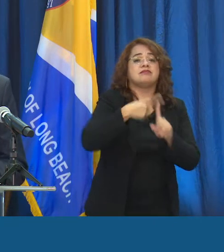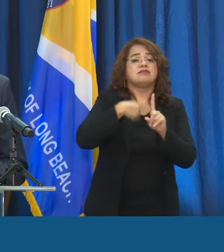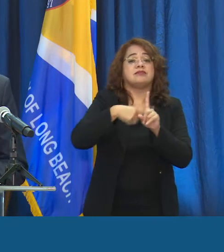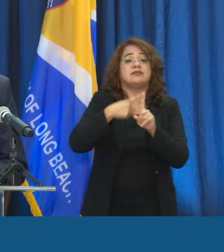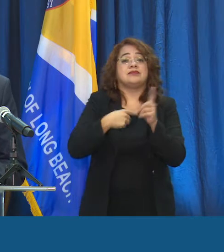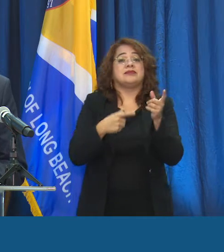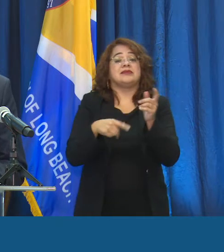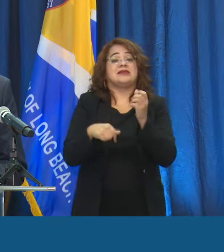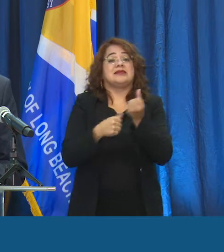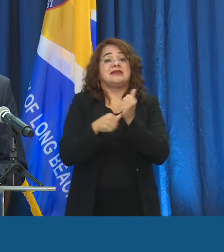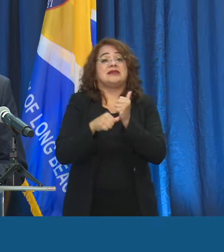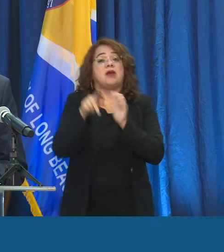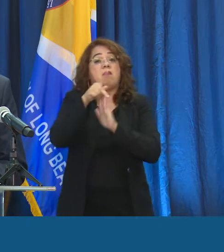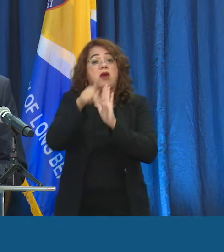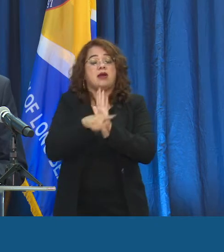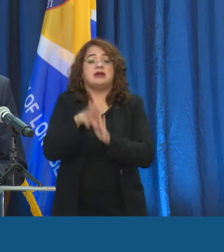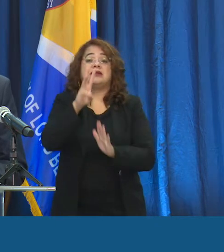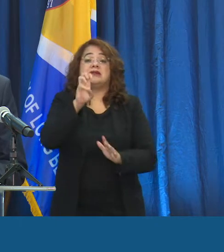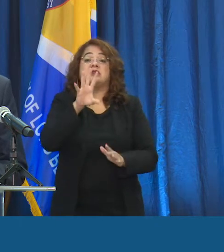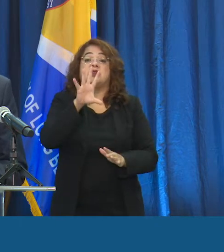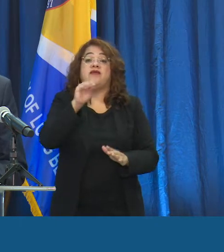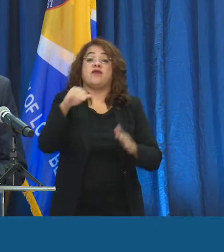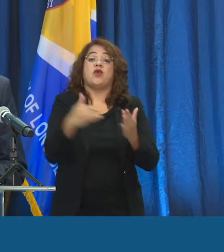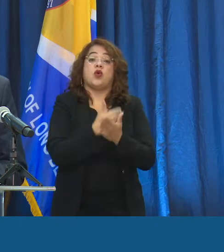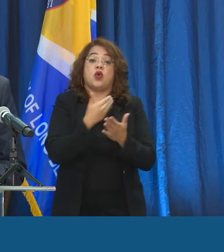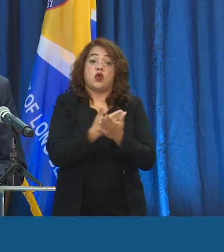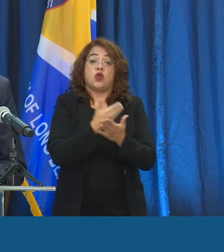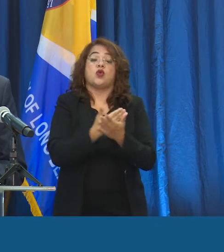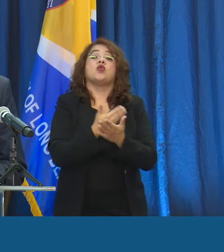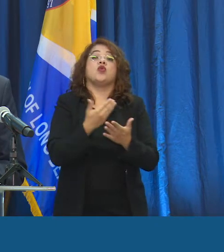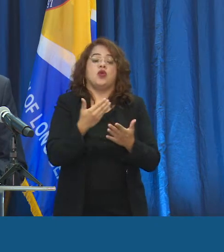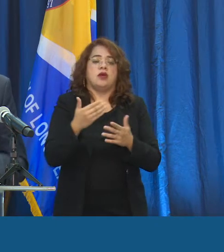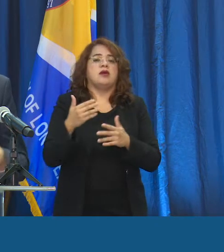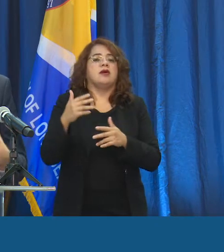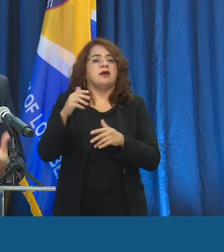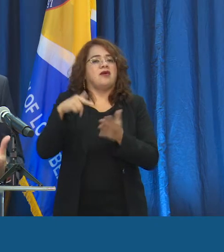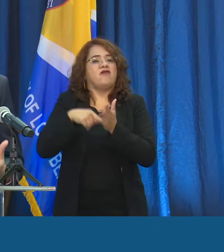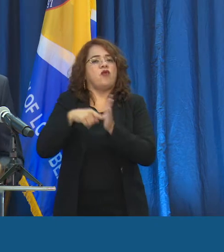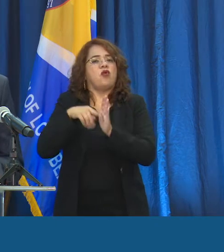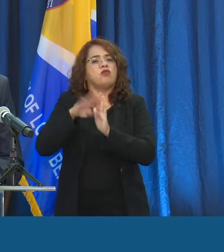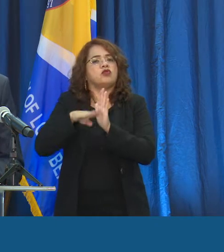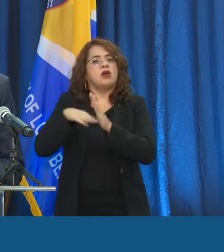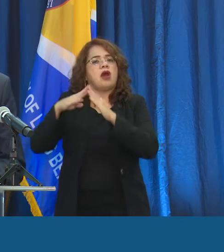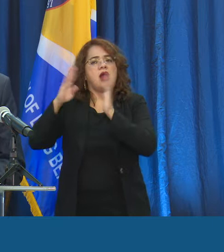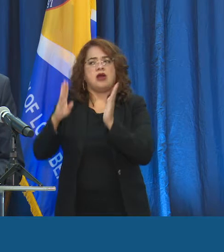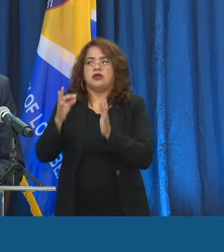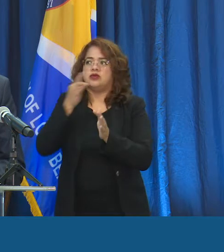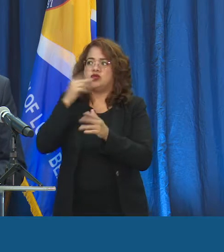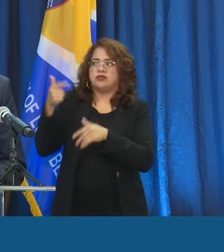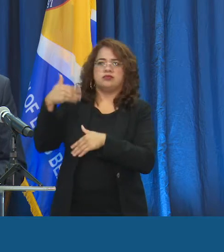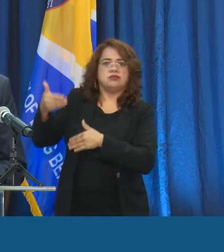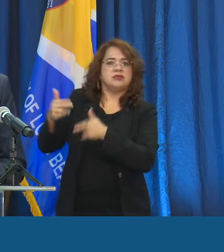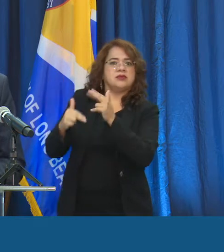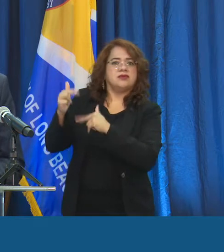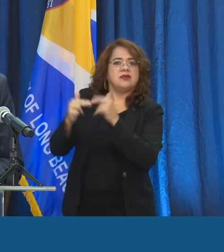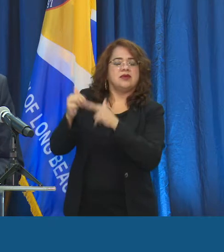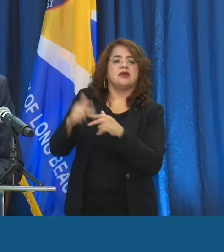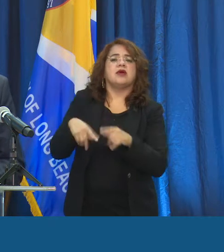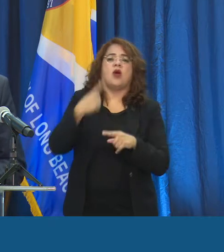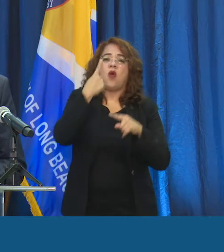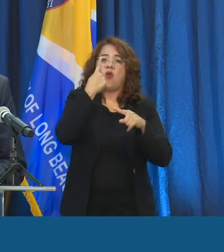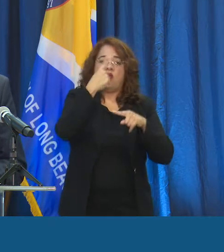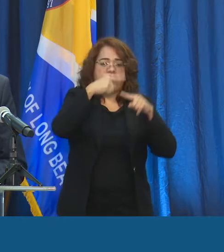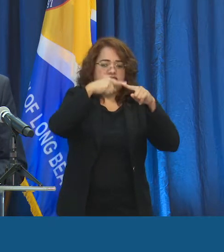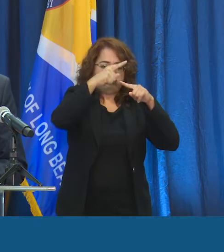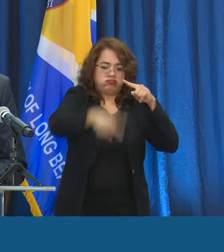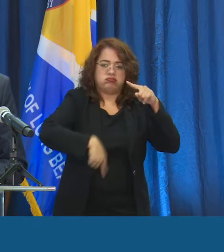and we have 650 new affordable housing units in the pipeline. We've constructed our very first year-round homeless shelter, which